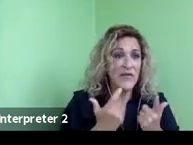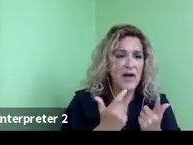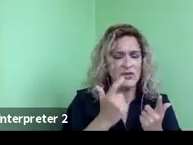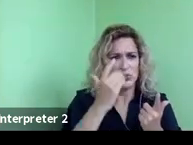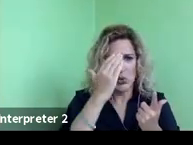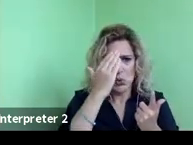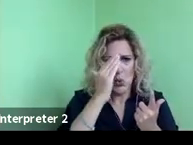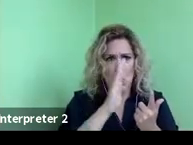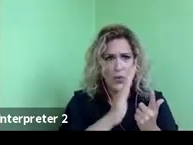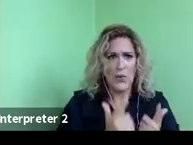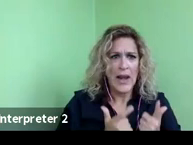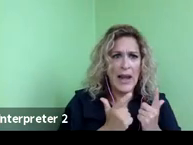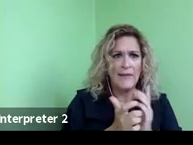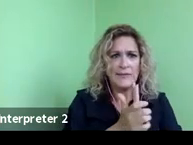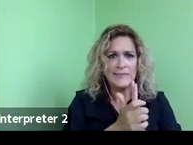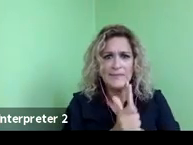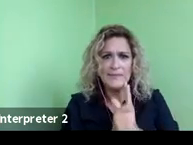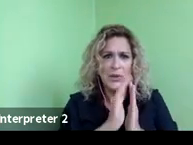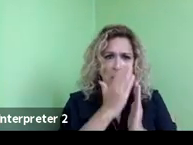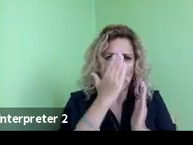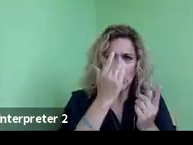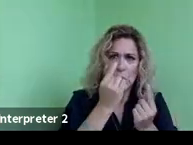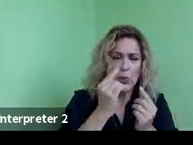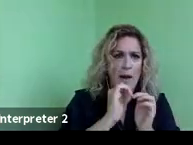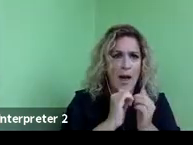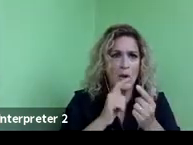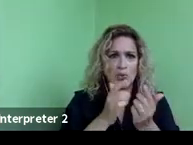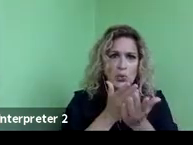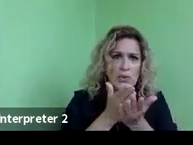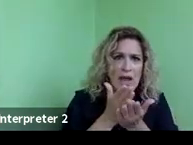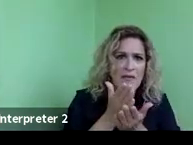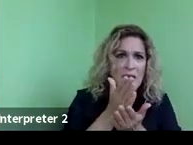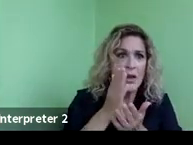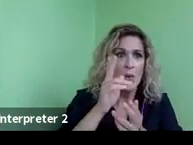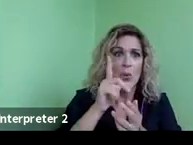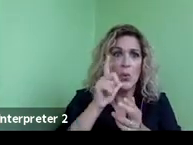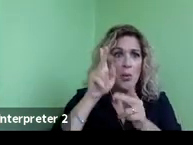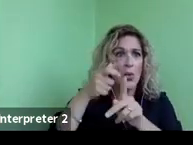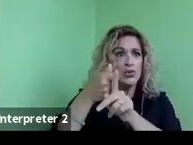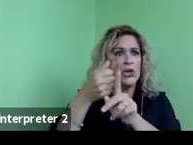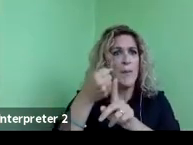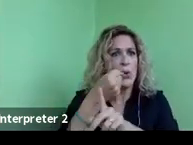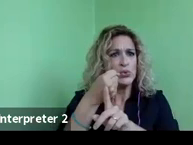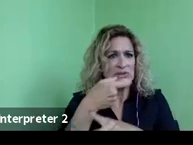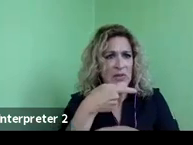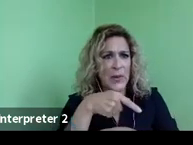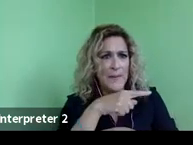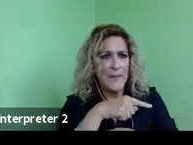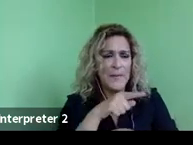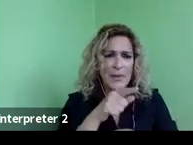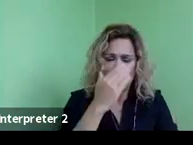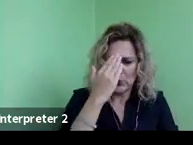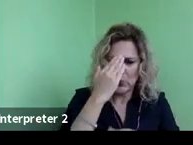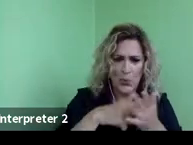abusive partner. They've stayed safe up until they came to our doors. They know what's safe and what's not, right?